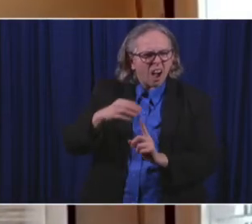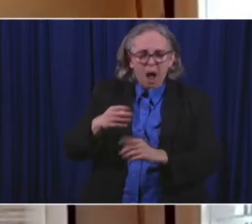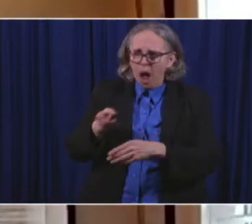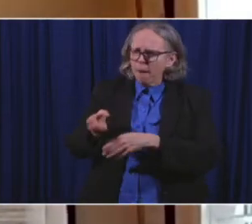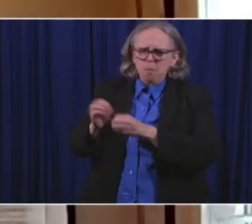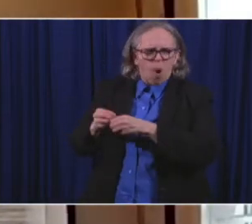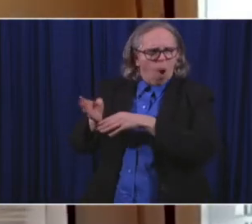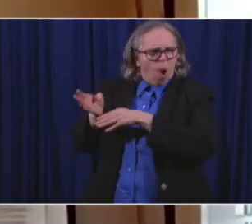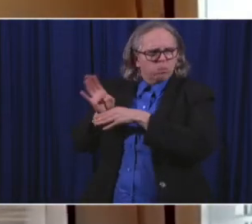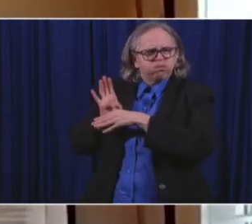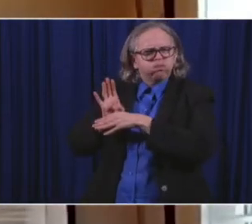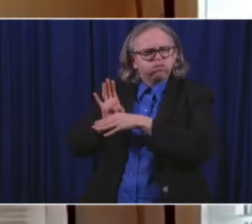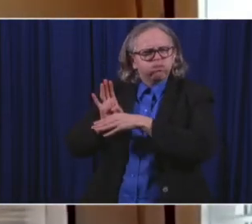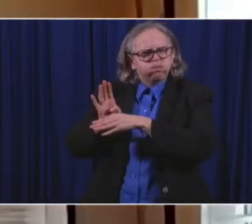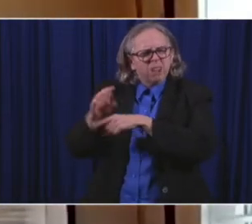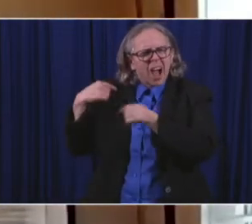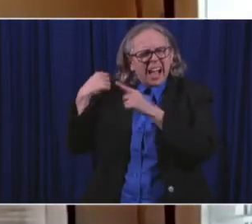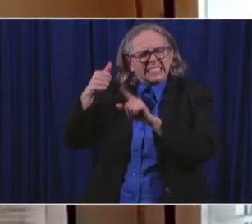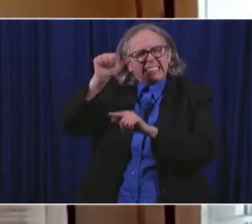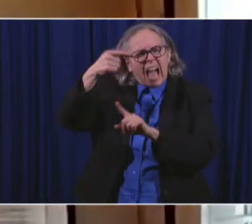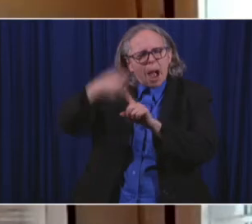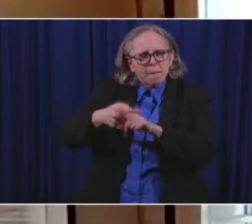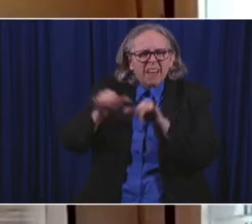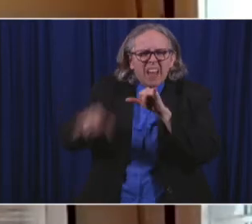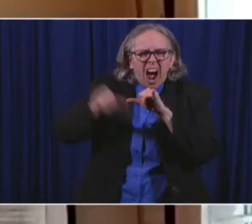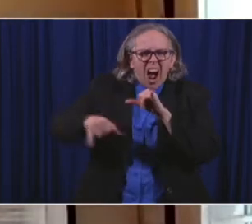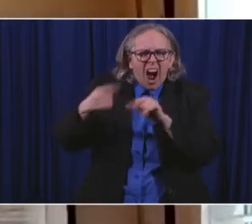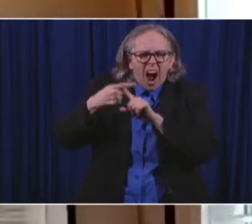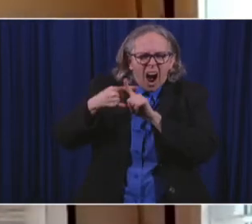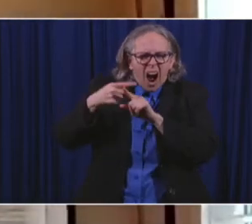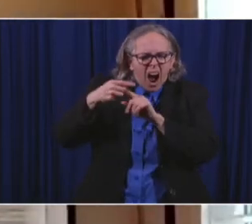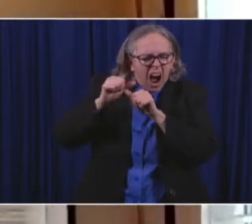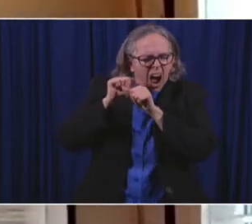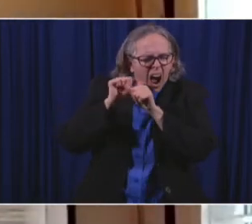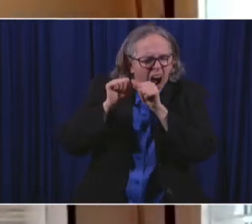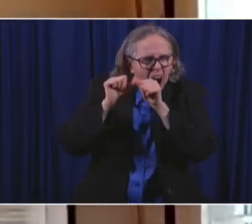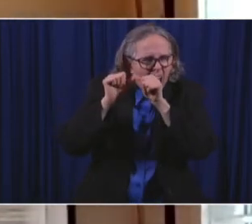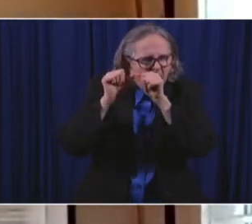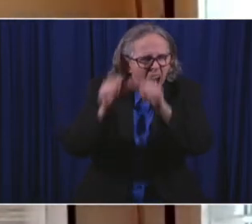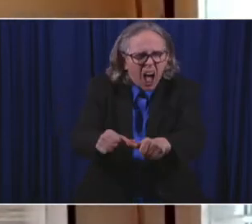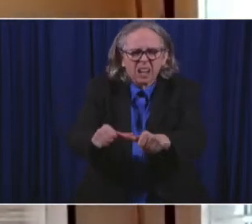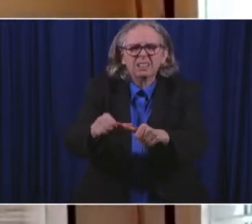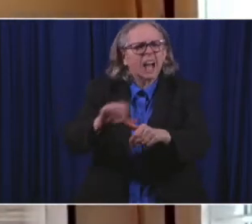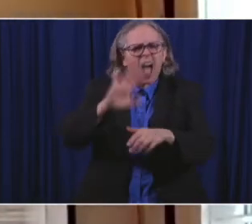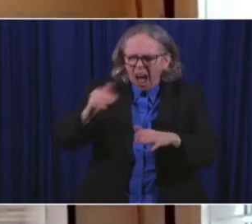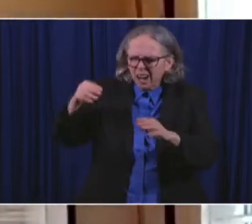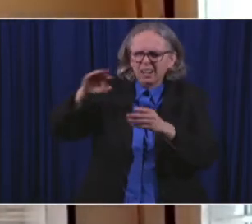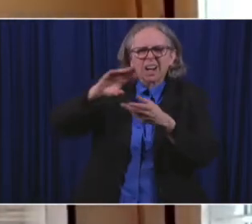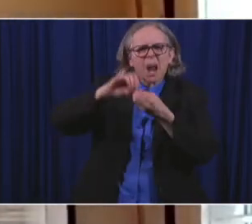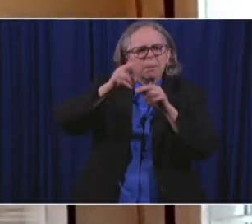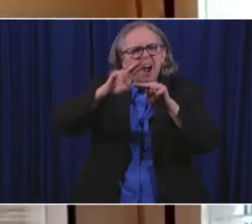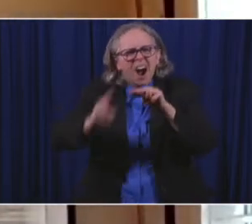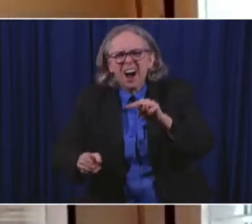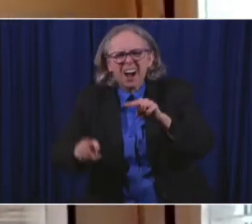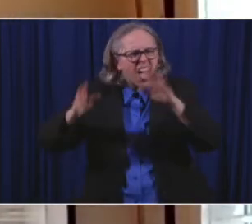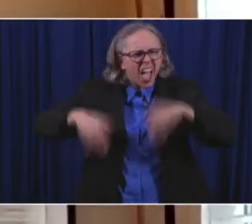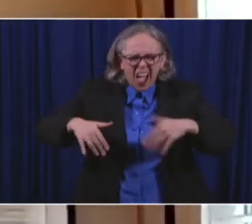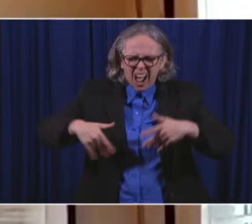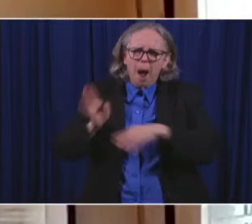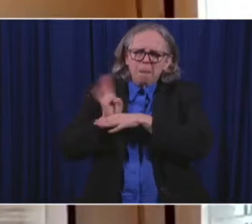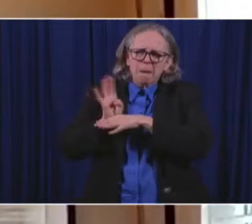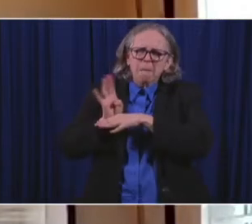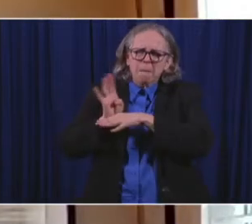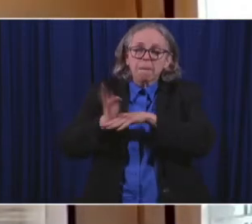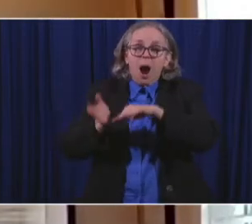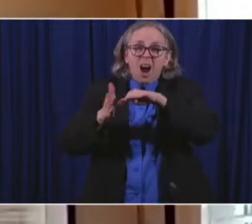hospital census. So there's no let up in what they are seeing. And I'm sorry,